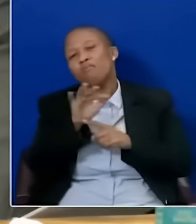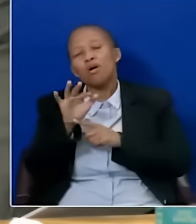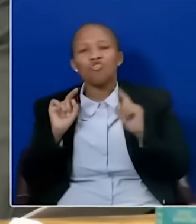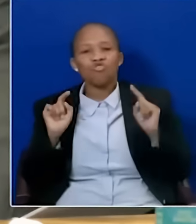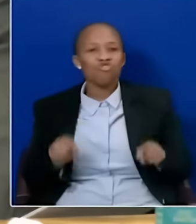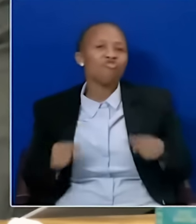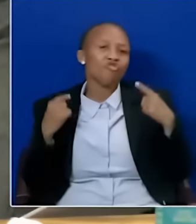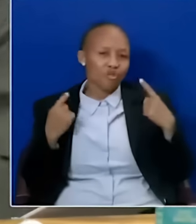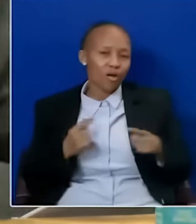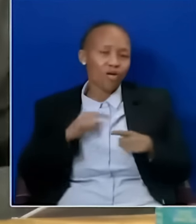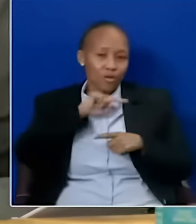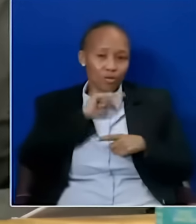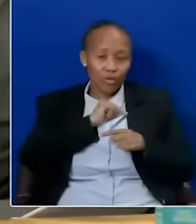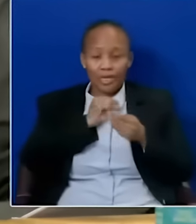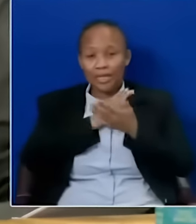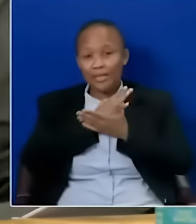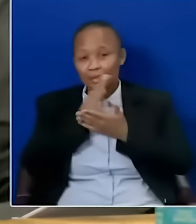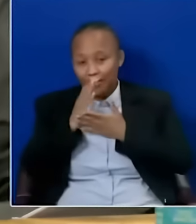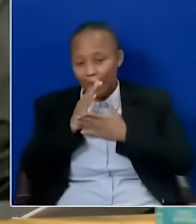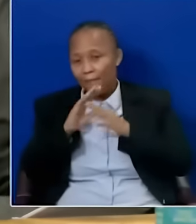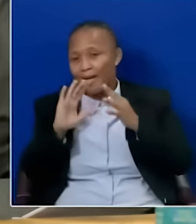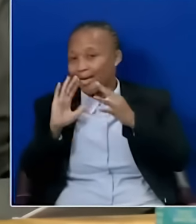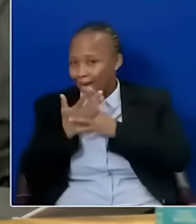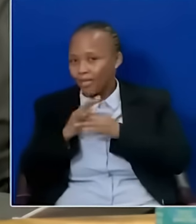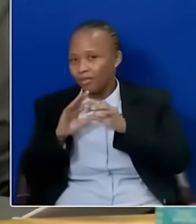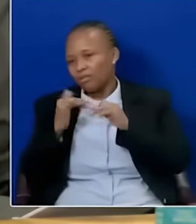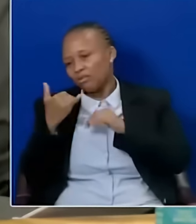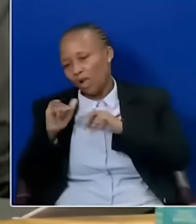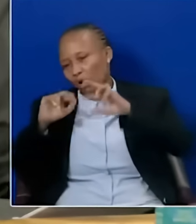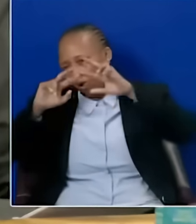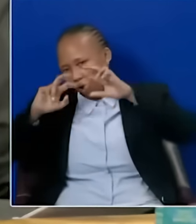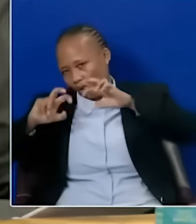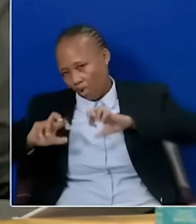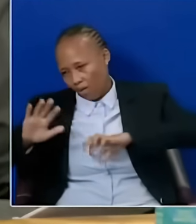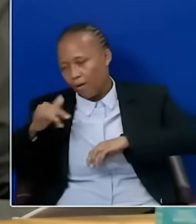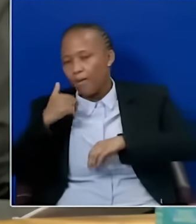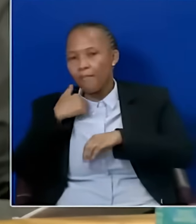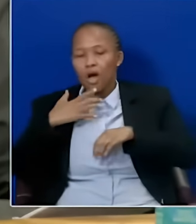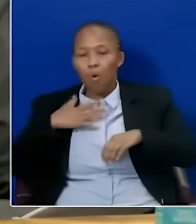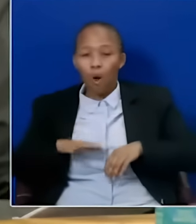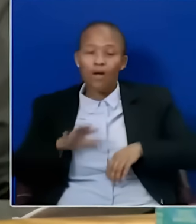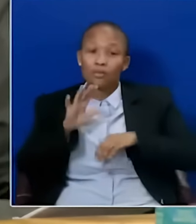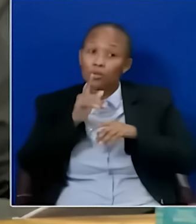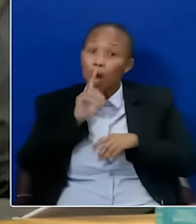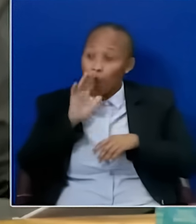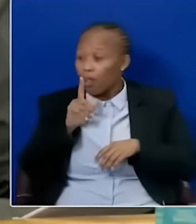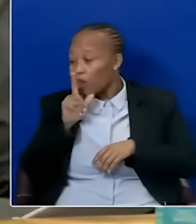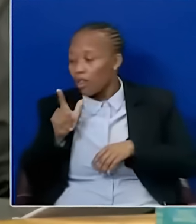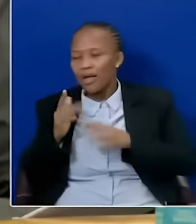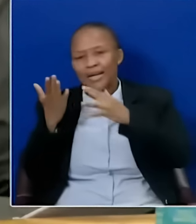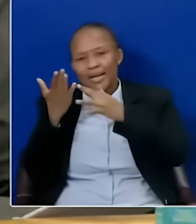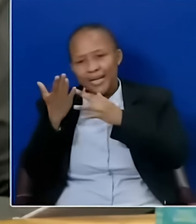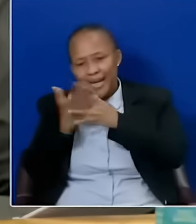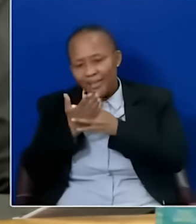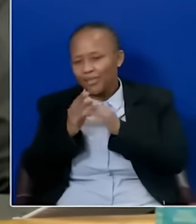under investigation. So I'm going to tell you which cases we can refer to in your affidavit and on the